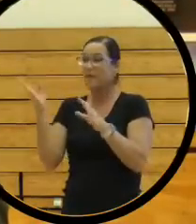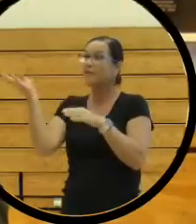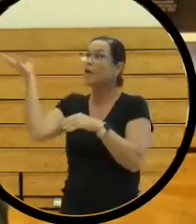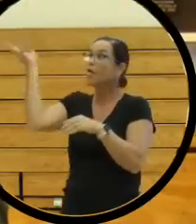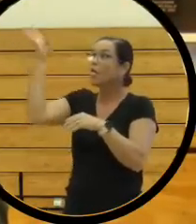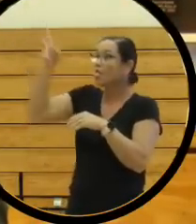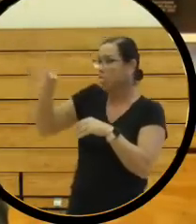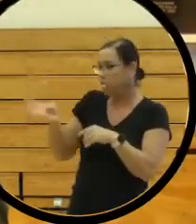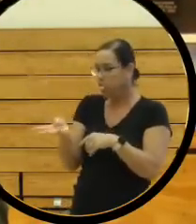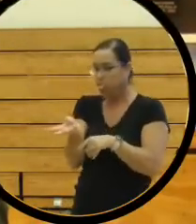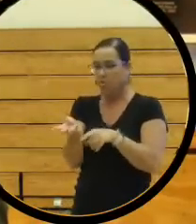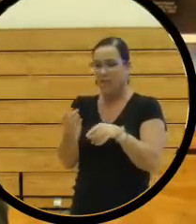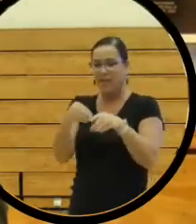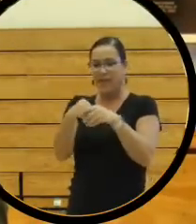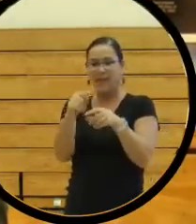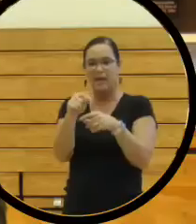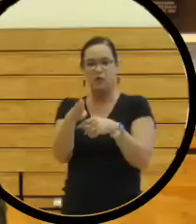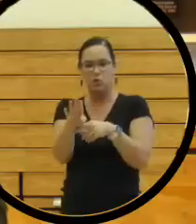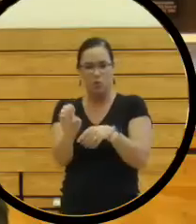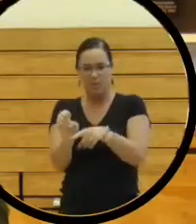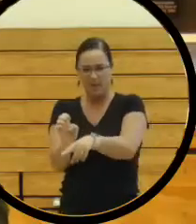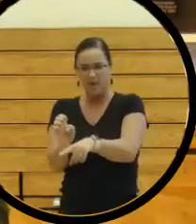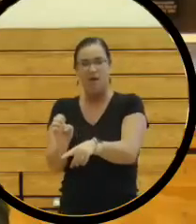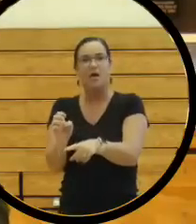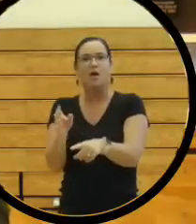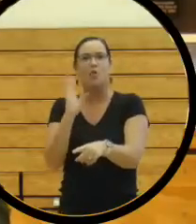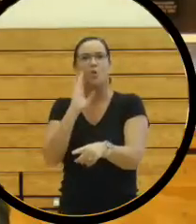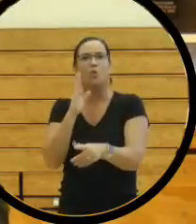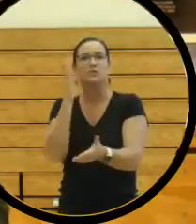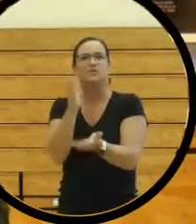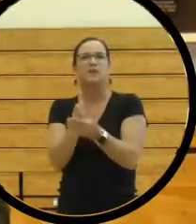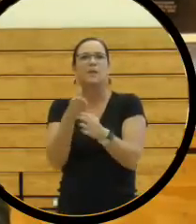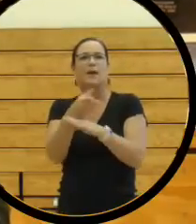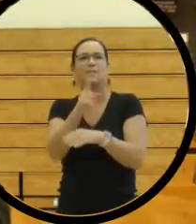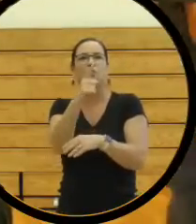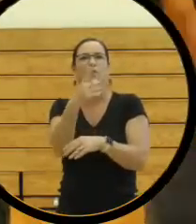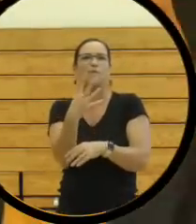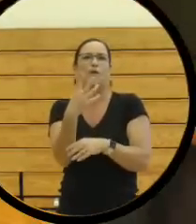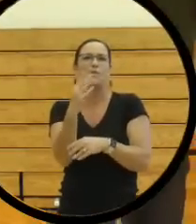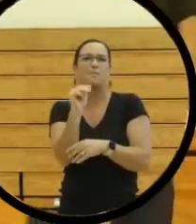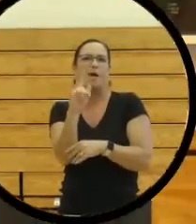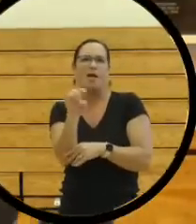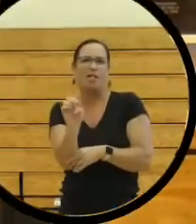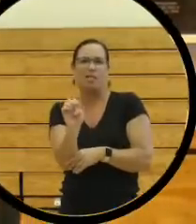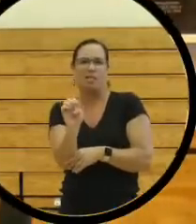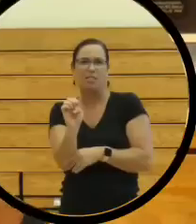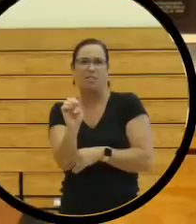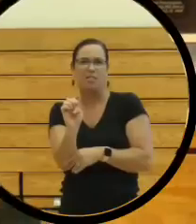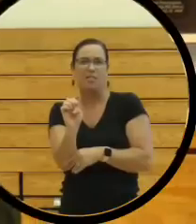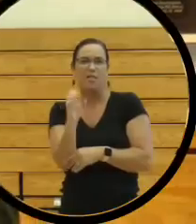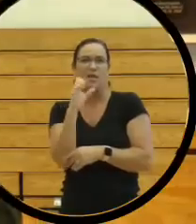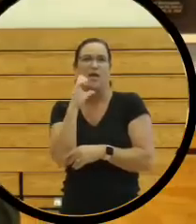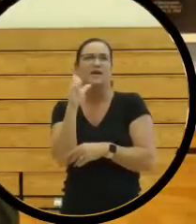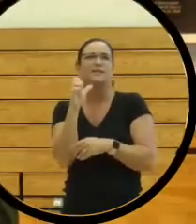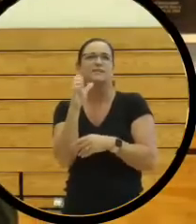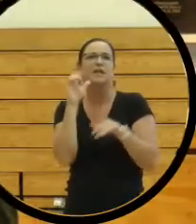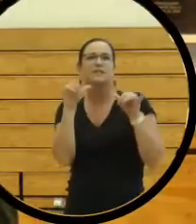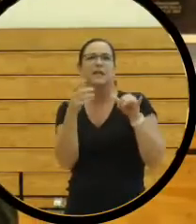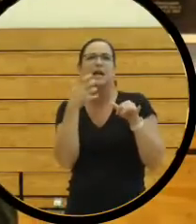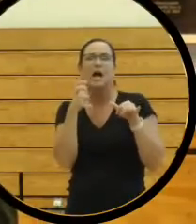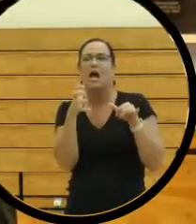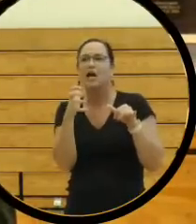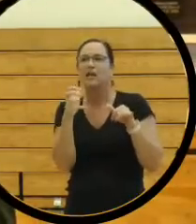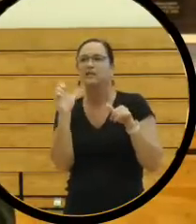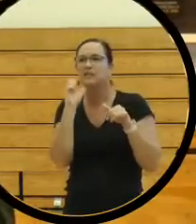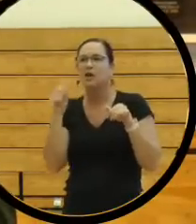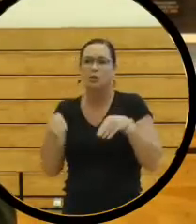or a half a mile before it plugs it up and then it can't go through it. So you don't have to worry about it sneaking around in those